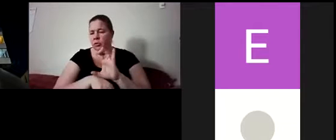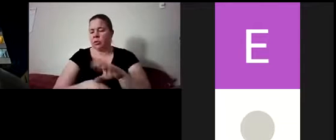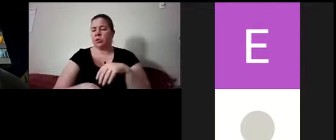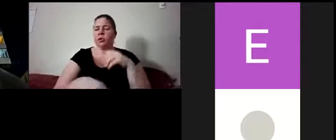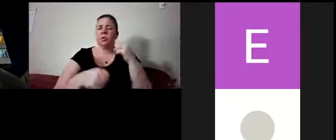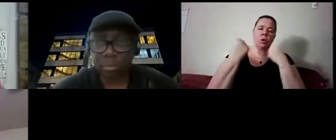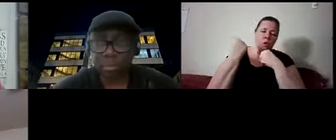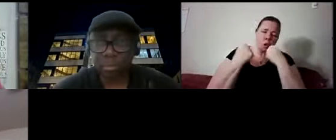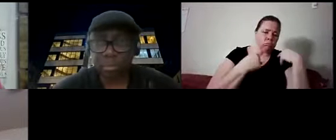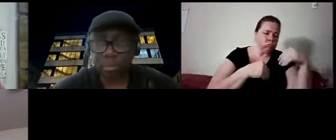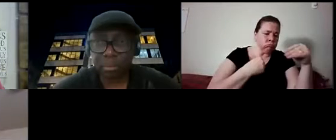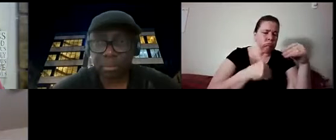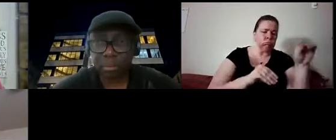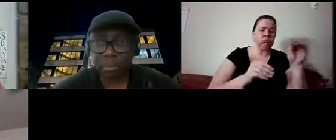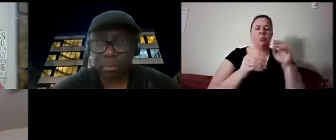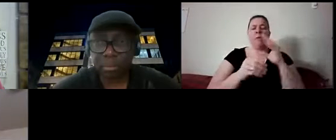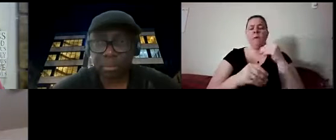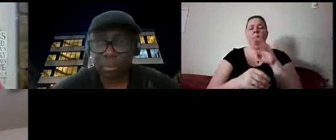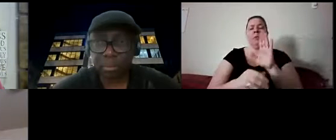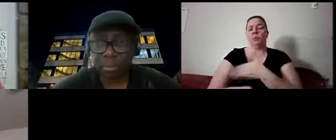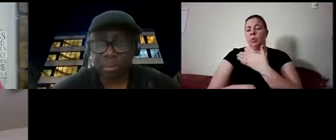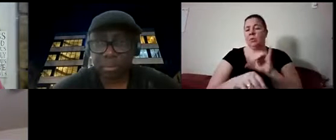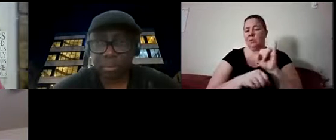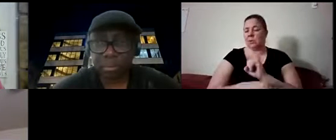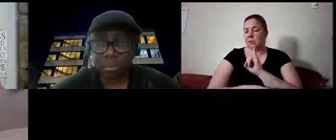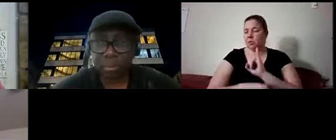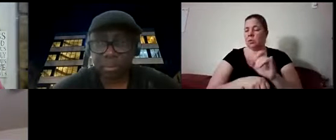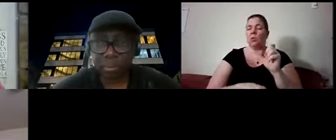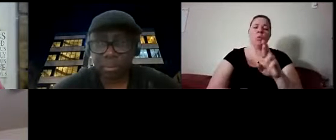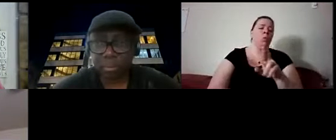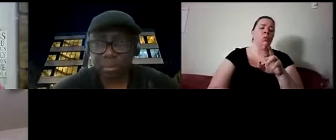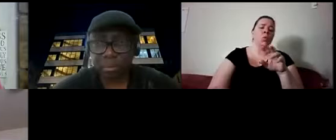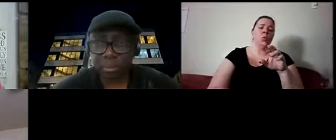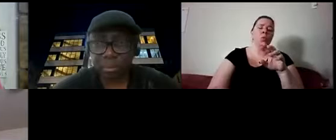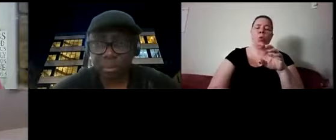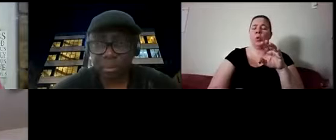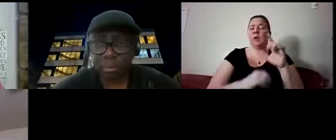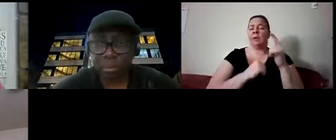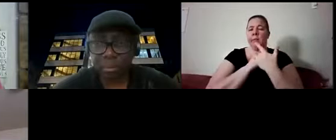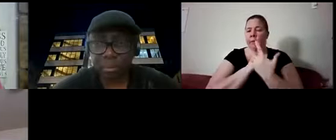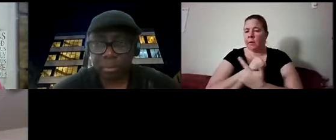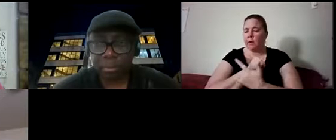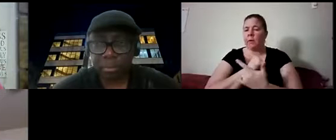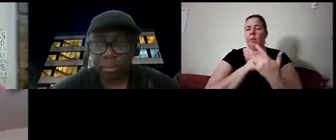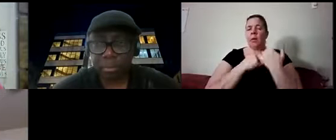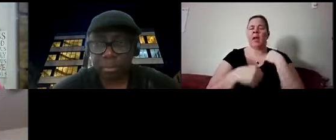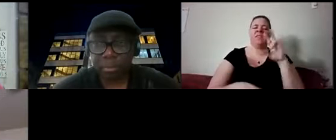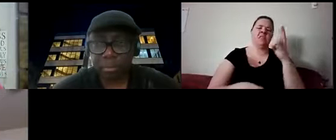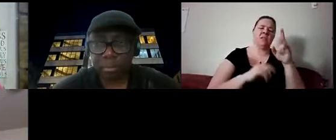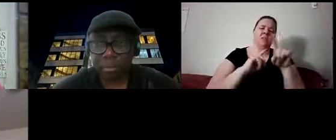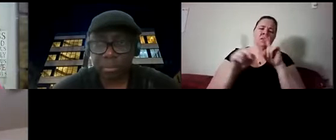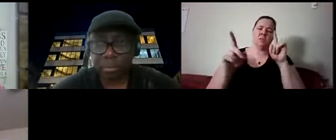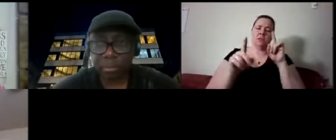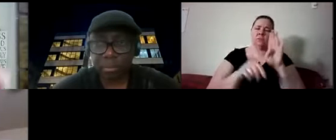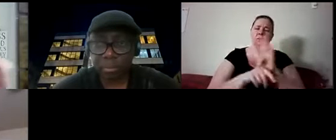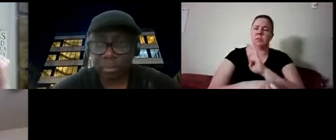dealerships and the music industry or attorneys, what have you? So there's about 7 different